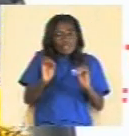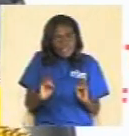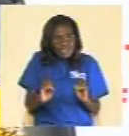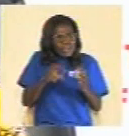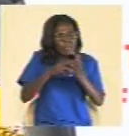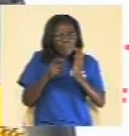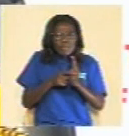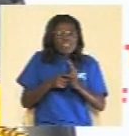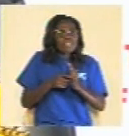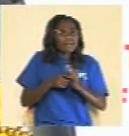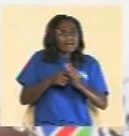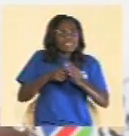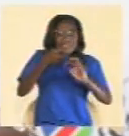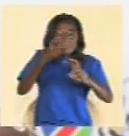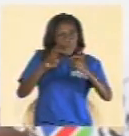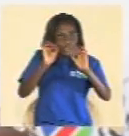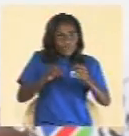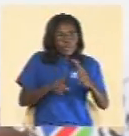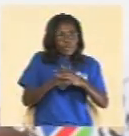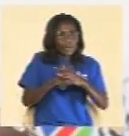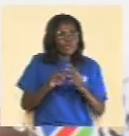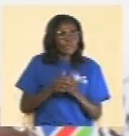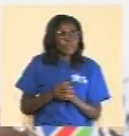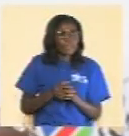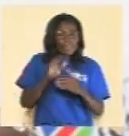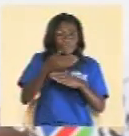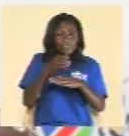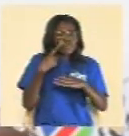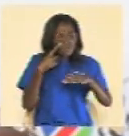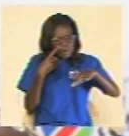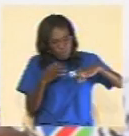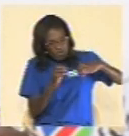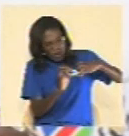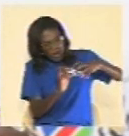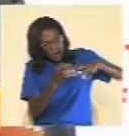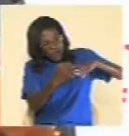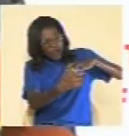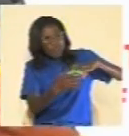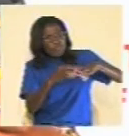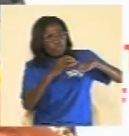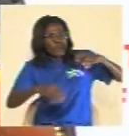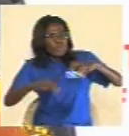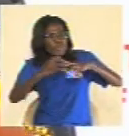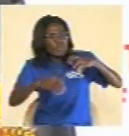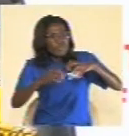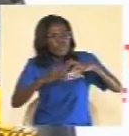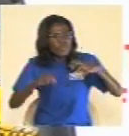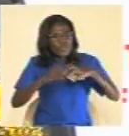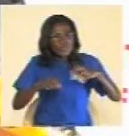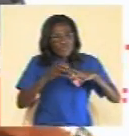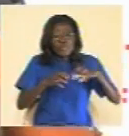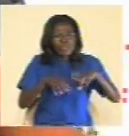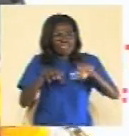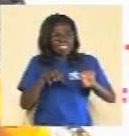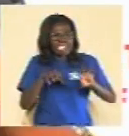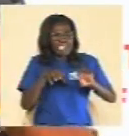you get, like you were asking me about toes and nails that are getting short, it's because we have not treated the disease properly. And